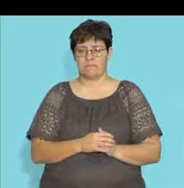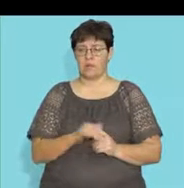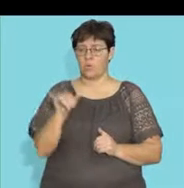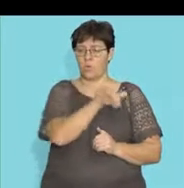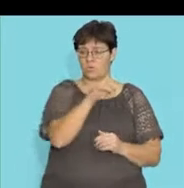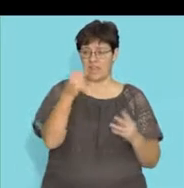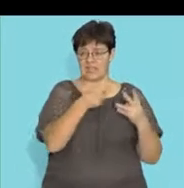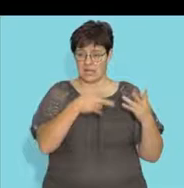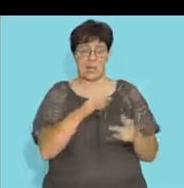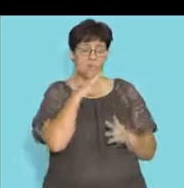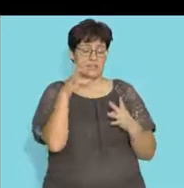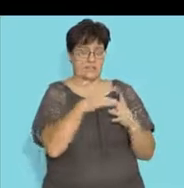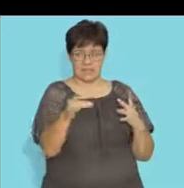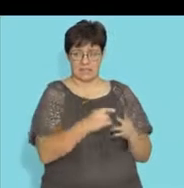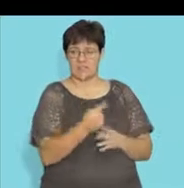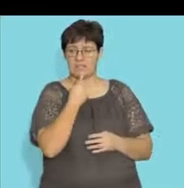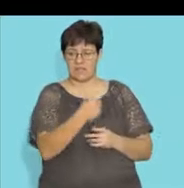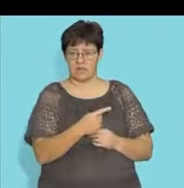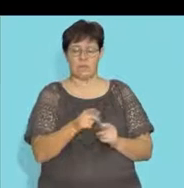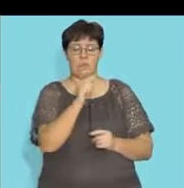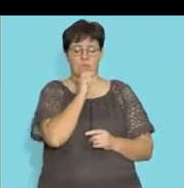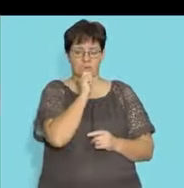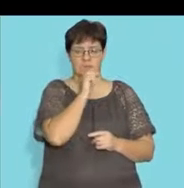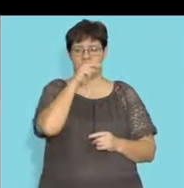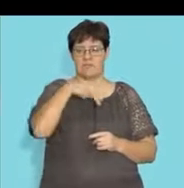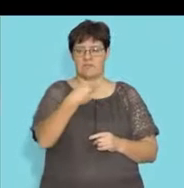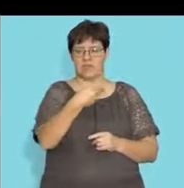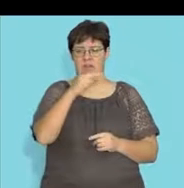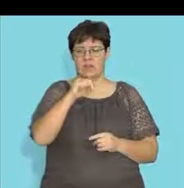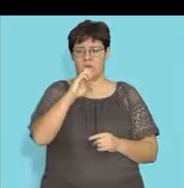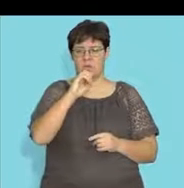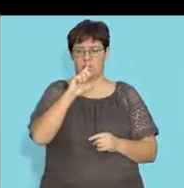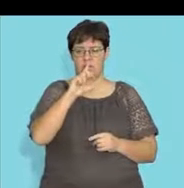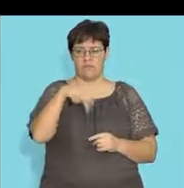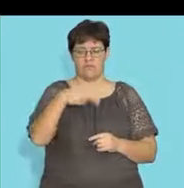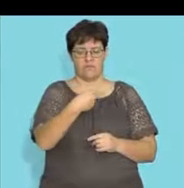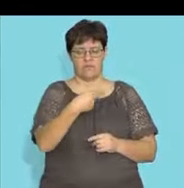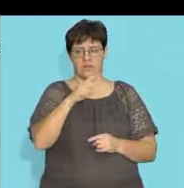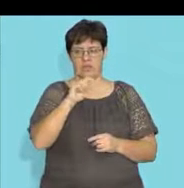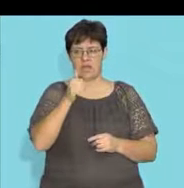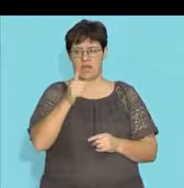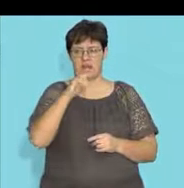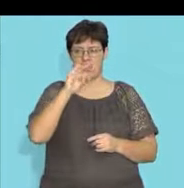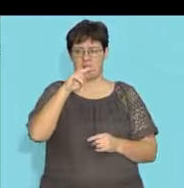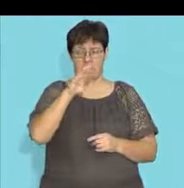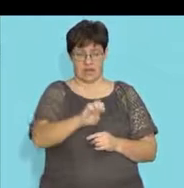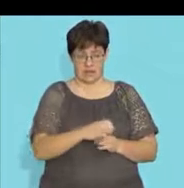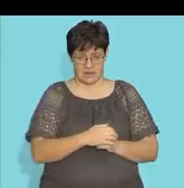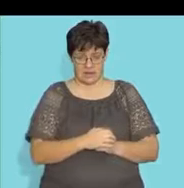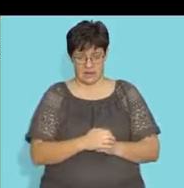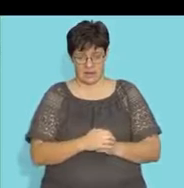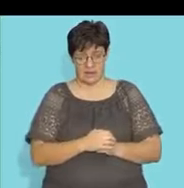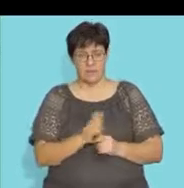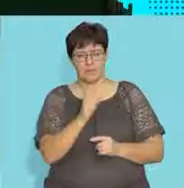So which indicator would you select? We said that we will use phenolphthalein, but we always need